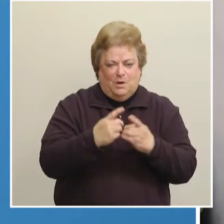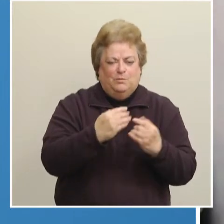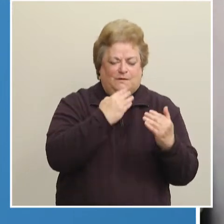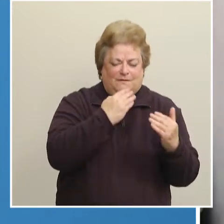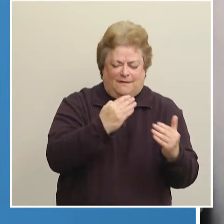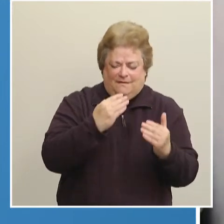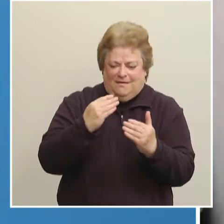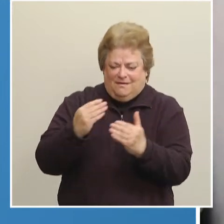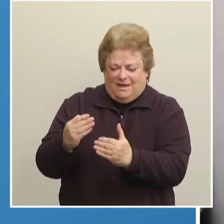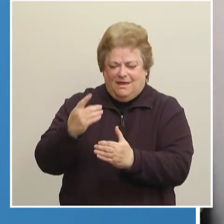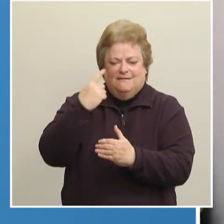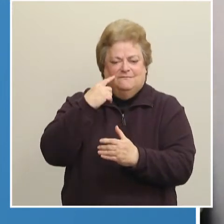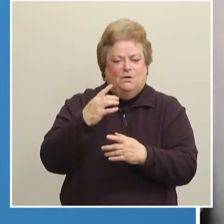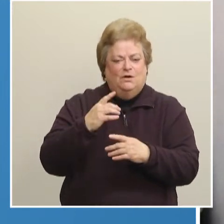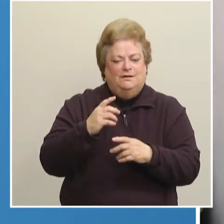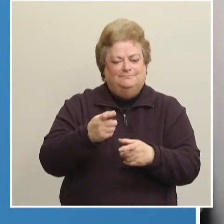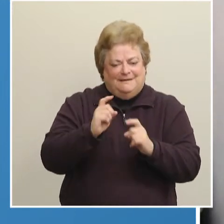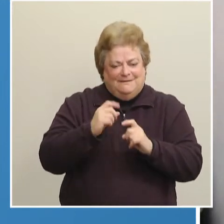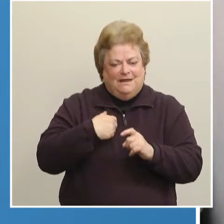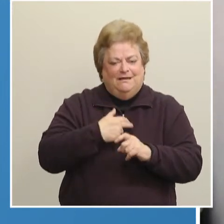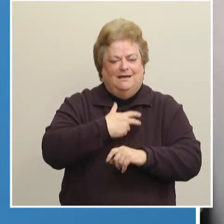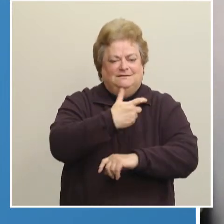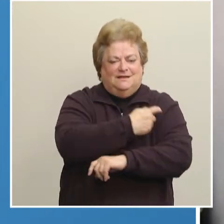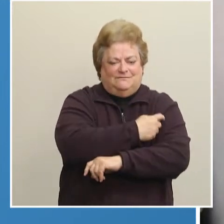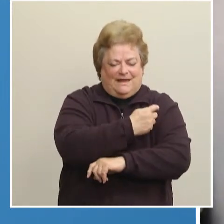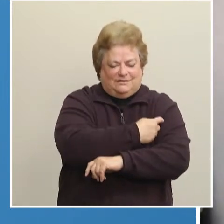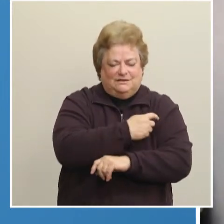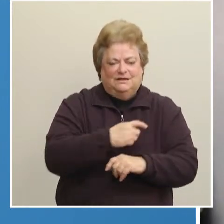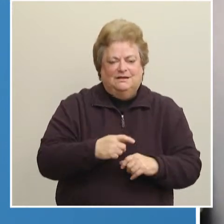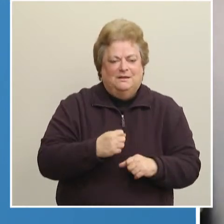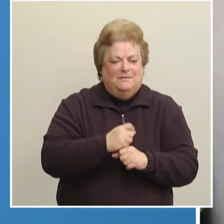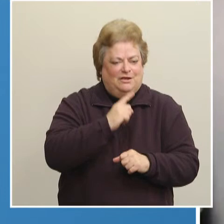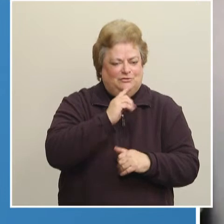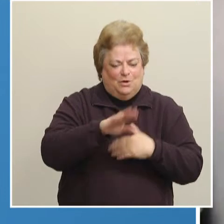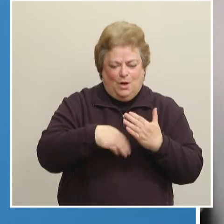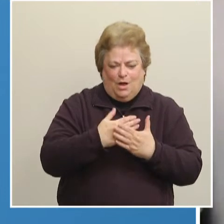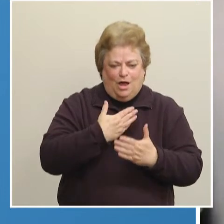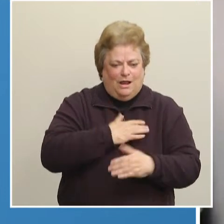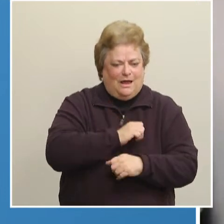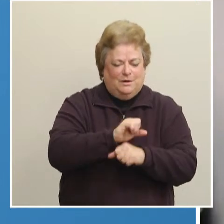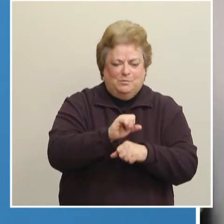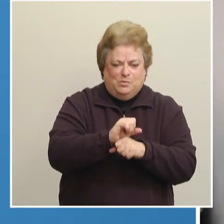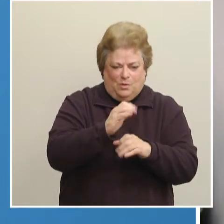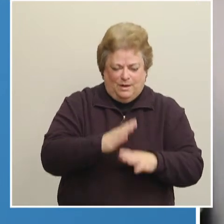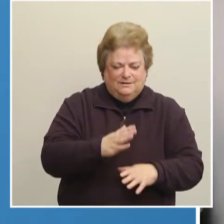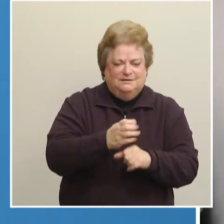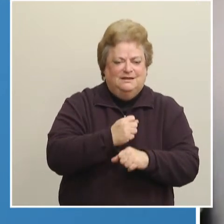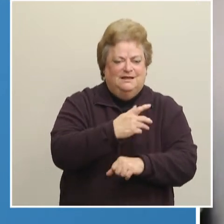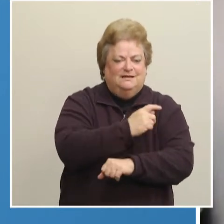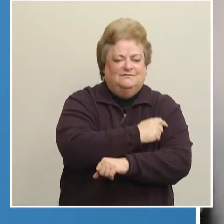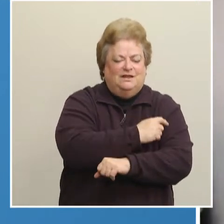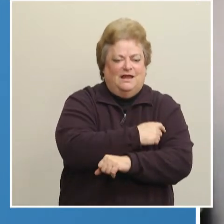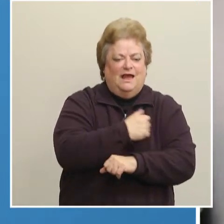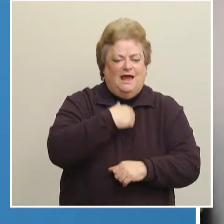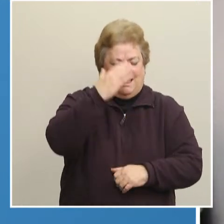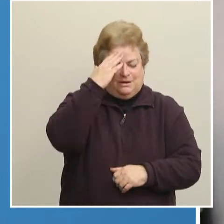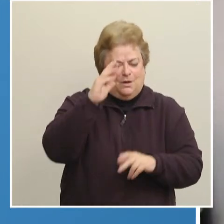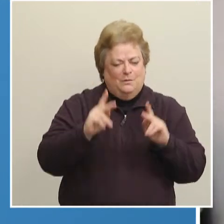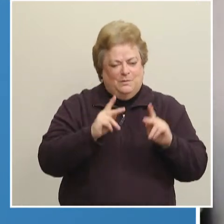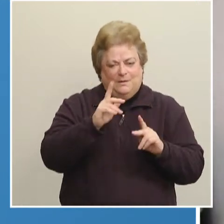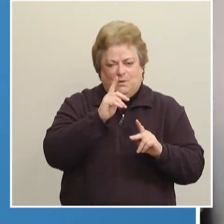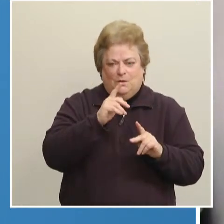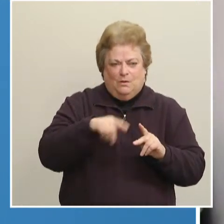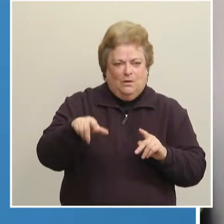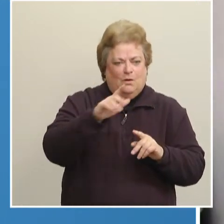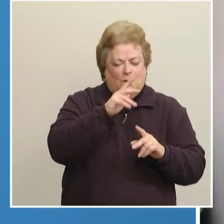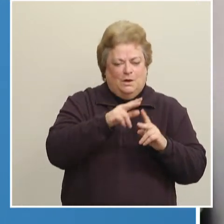getting folks vaccinated, getting anyone in these stores. I know there are a lot of folks who have had a lot of concerns over the